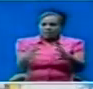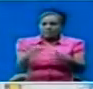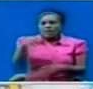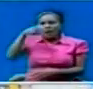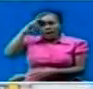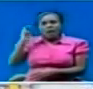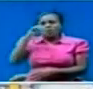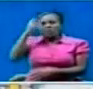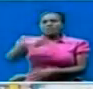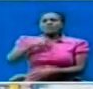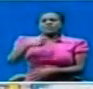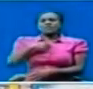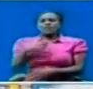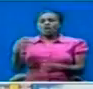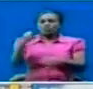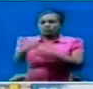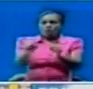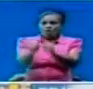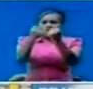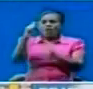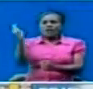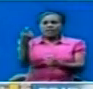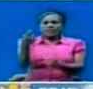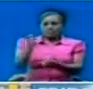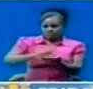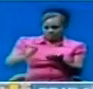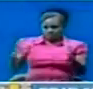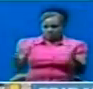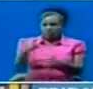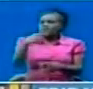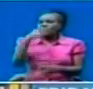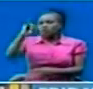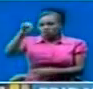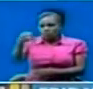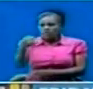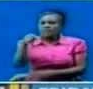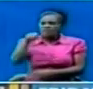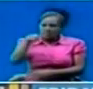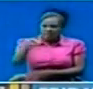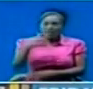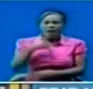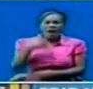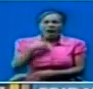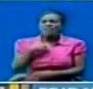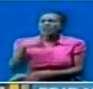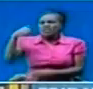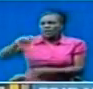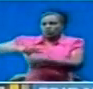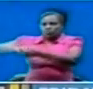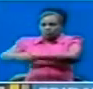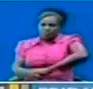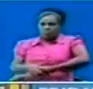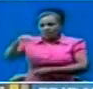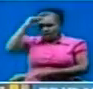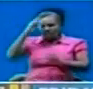Karua visited the CORD Okoa Kenya Secretariat. She said the Jubilee leadership had no right to intimidate their governors